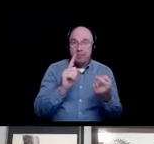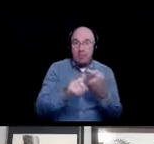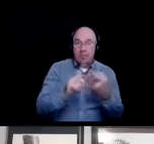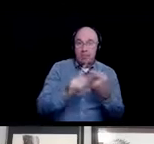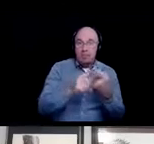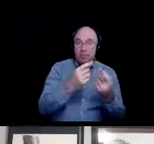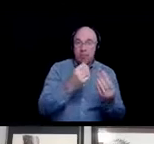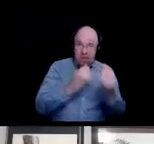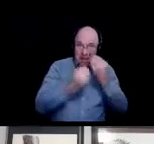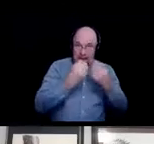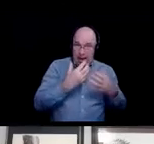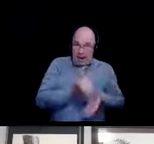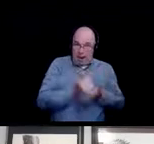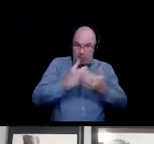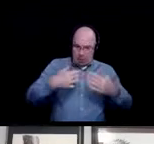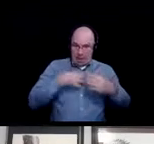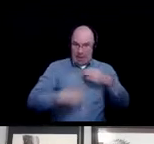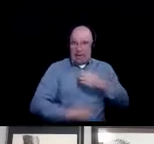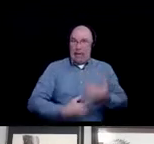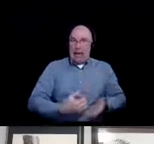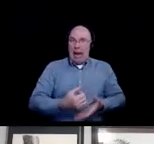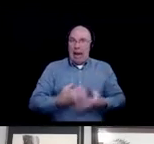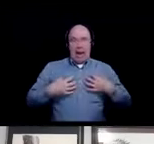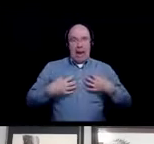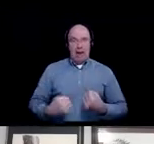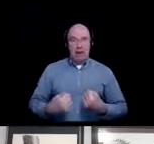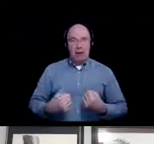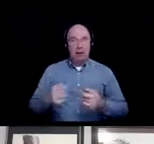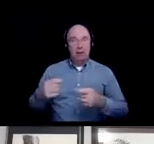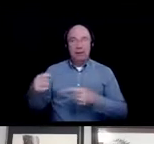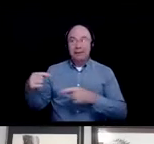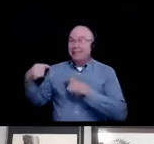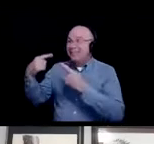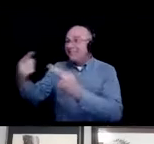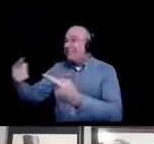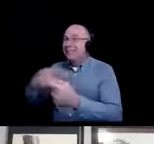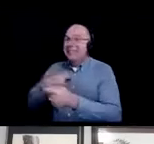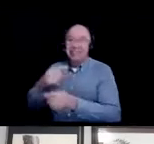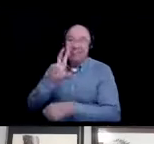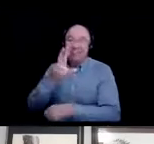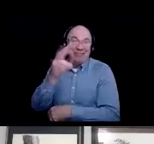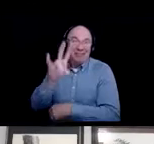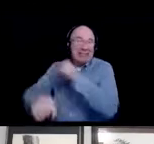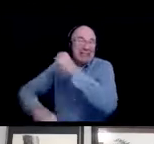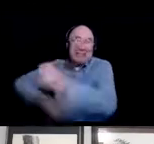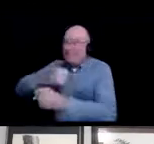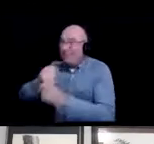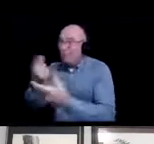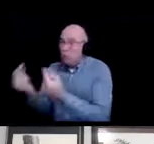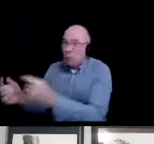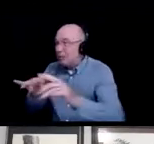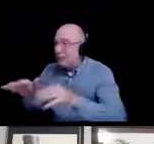that helps to heal the gut, that guys, I have never seen results like this ever. And I've been practicing almost for 17 years, is when you